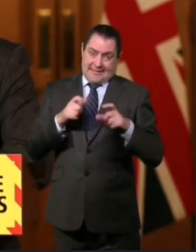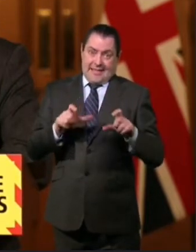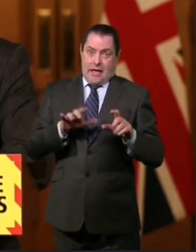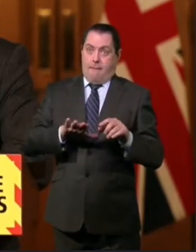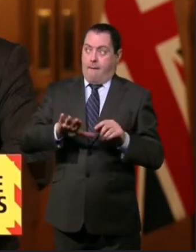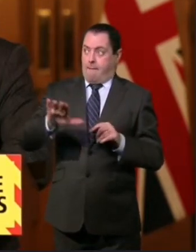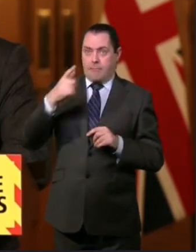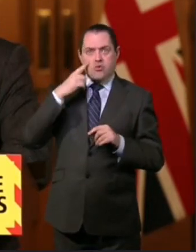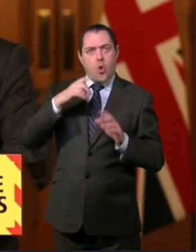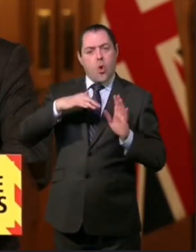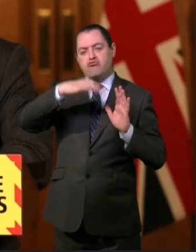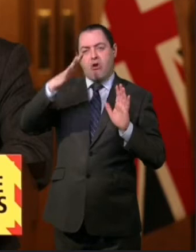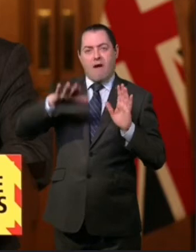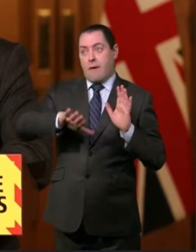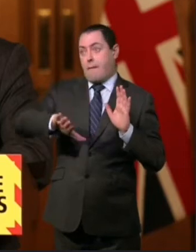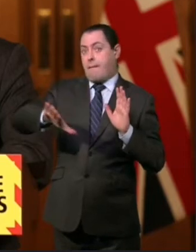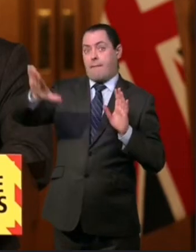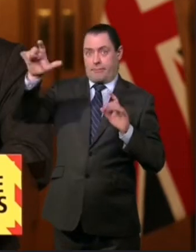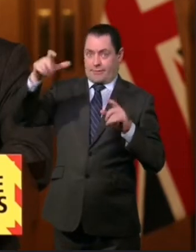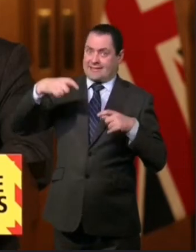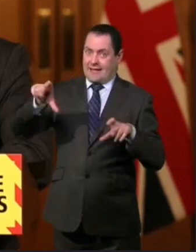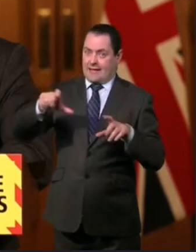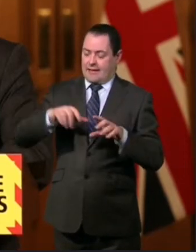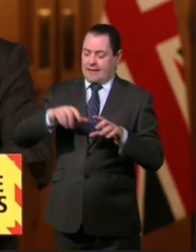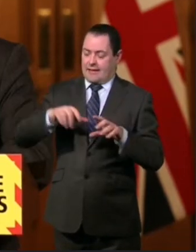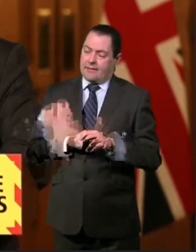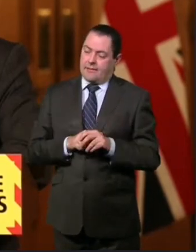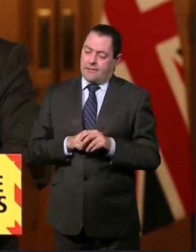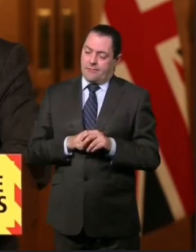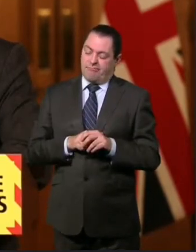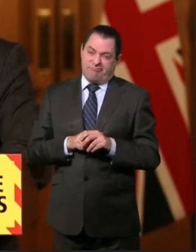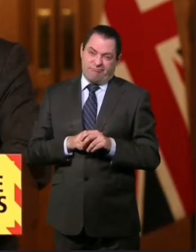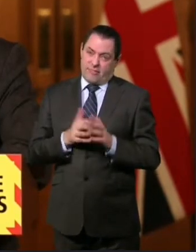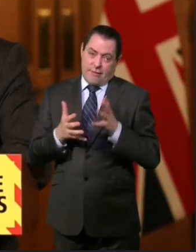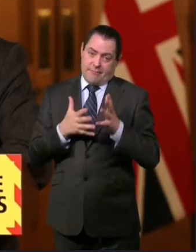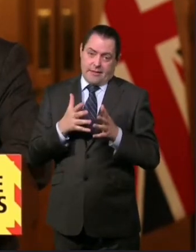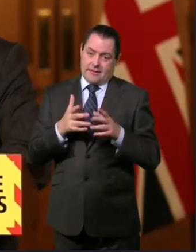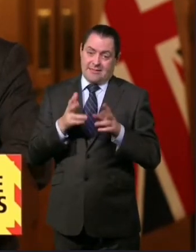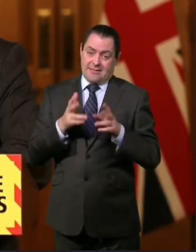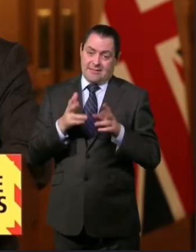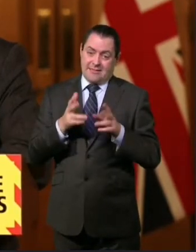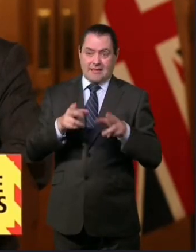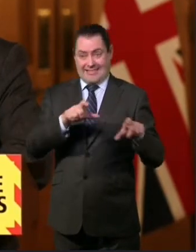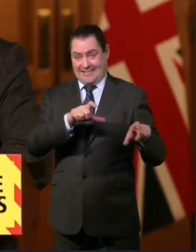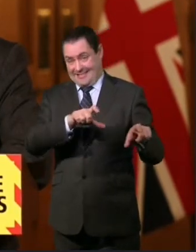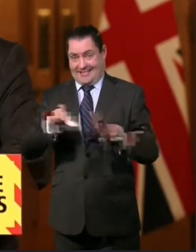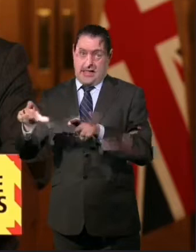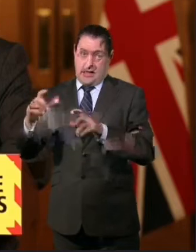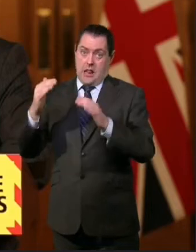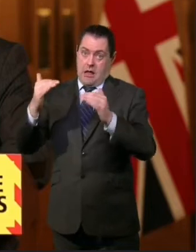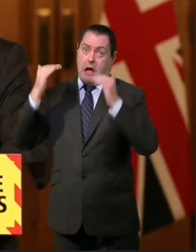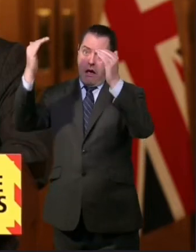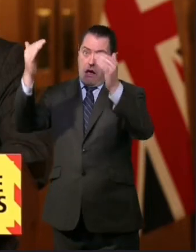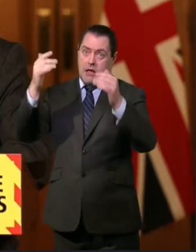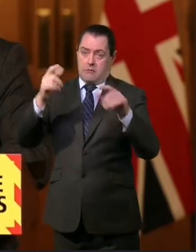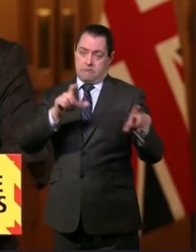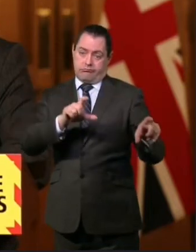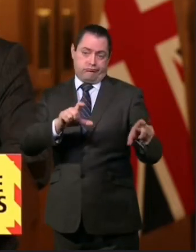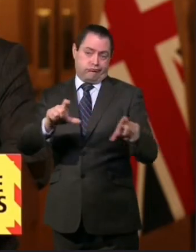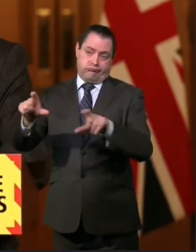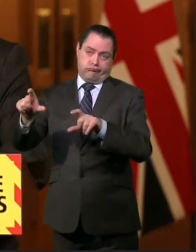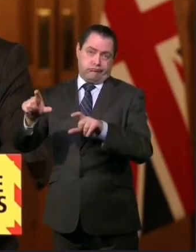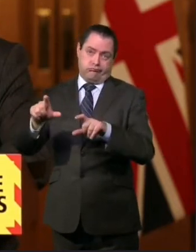variant. The death numbers will continue to be high. I wouldn't really, at least for a little while to come.